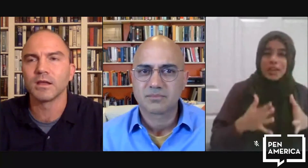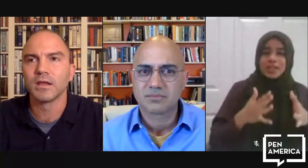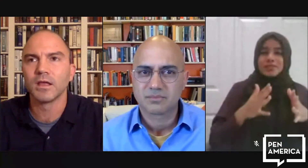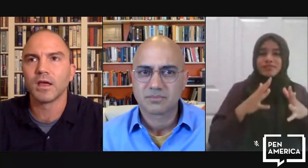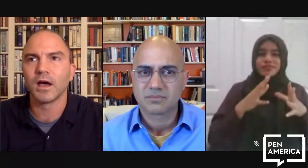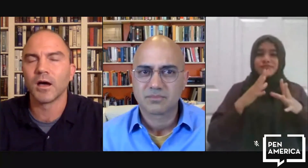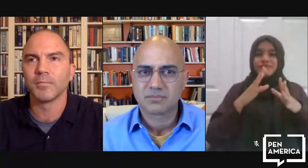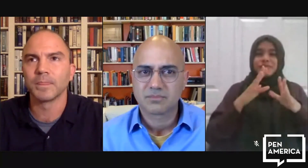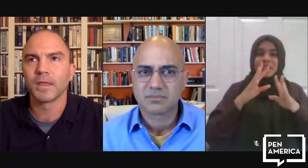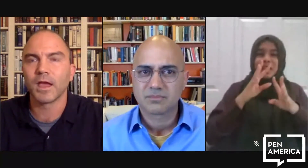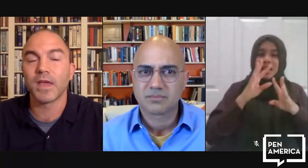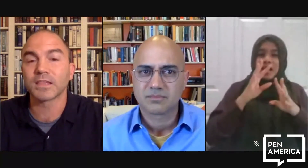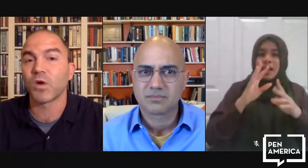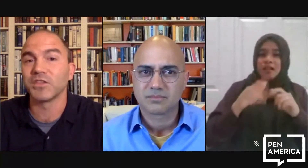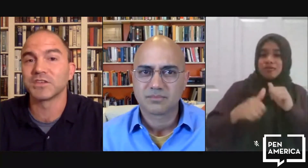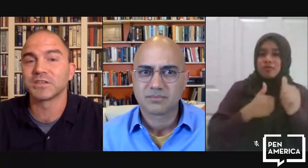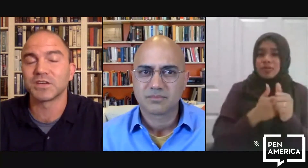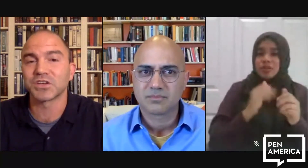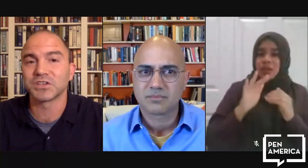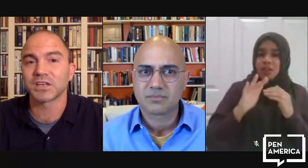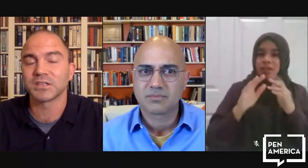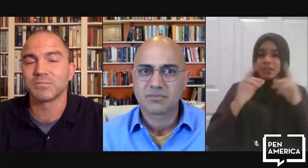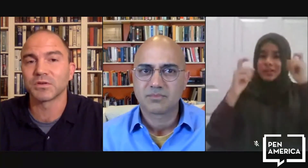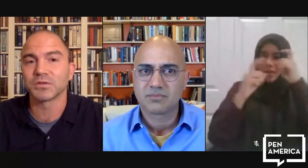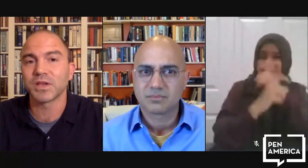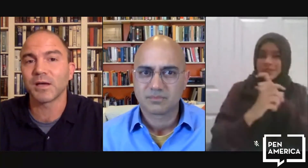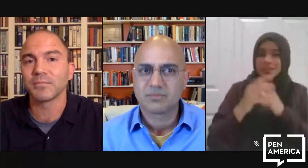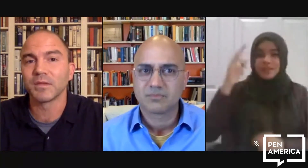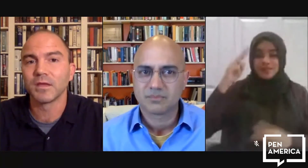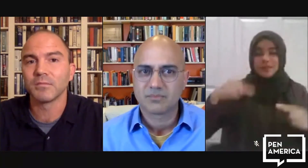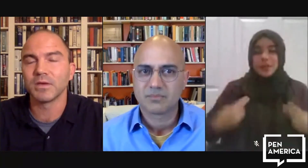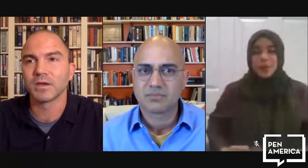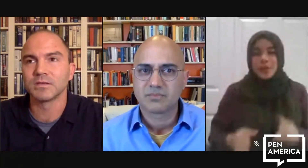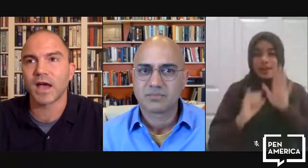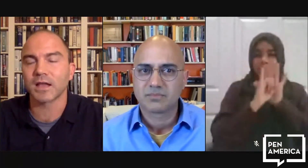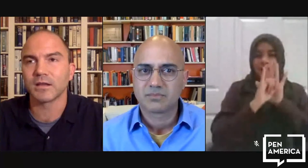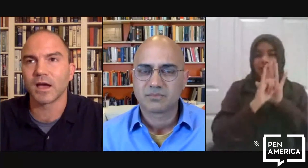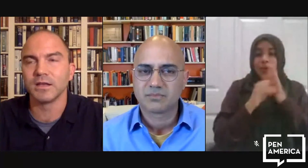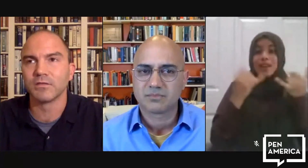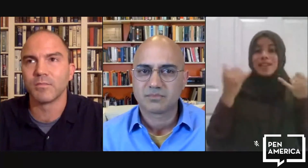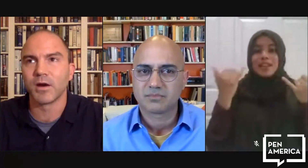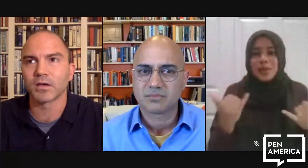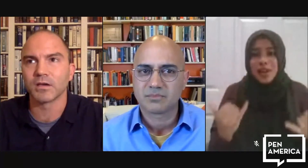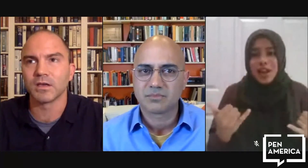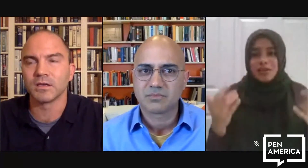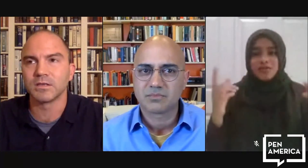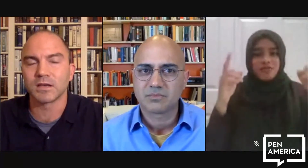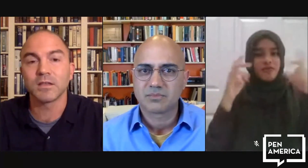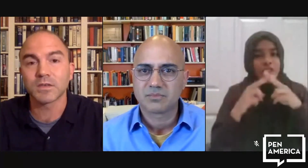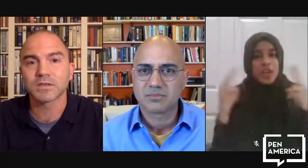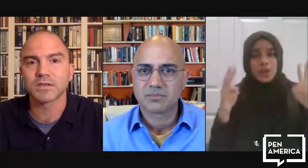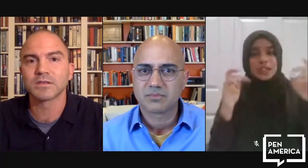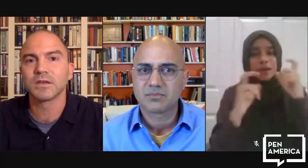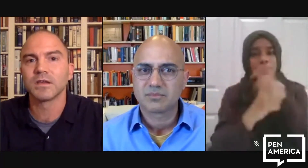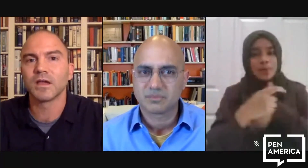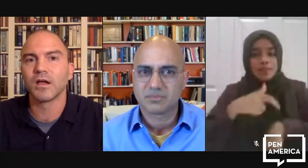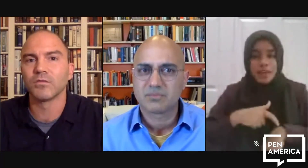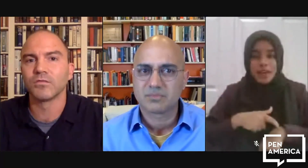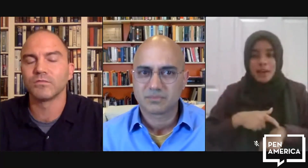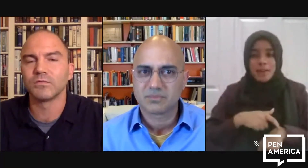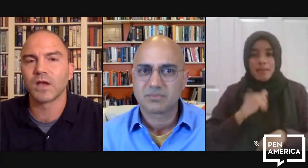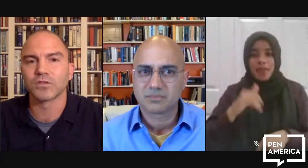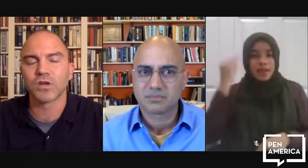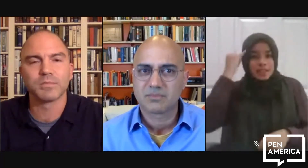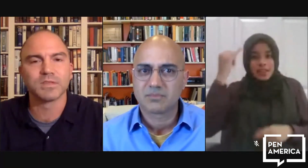identity. And that's why this is such a contested political time, because that idea of America is the antithesis